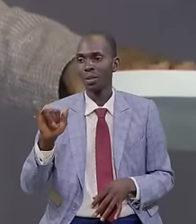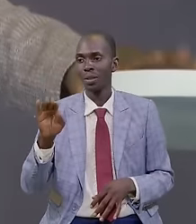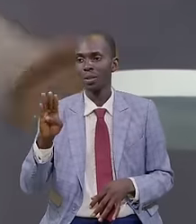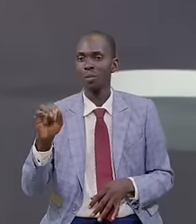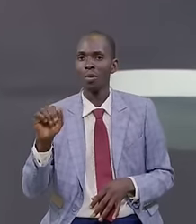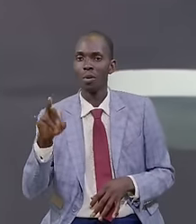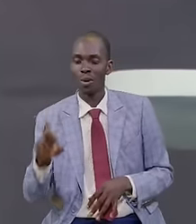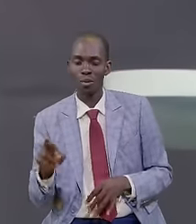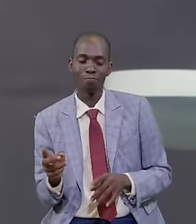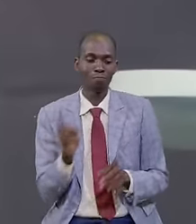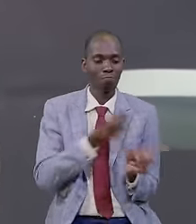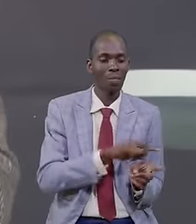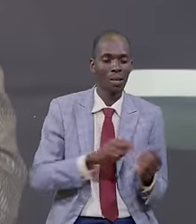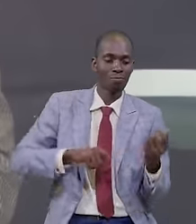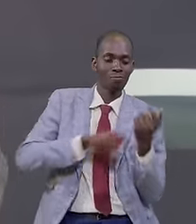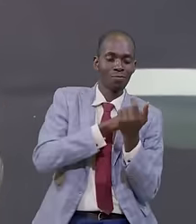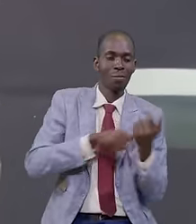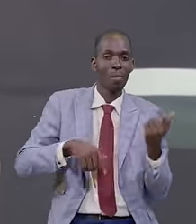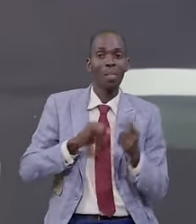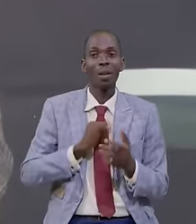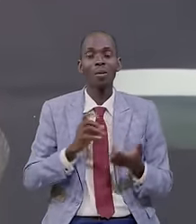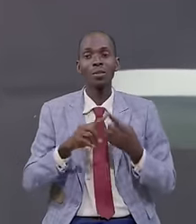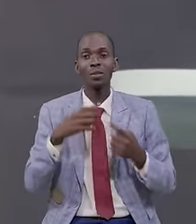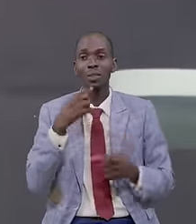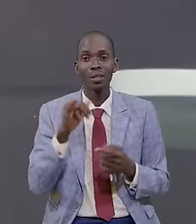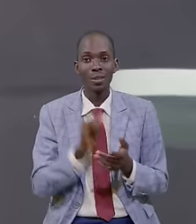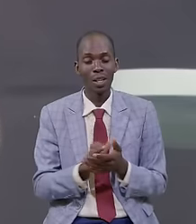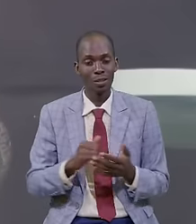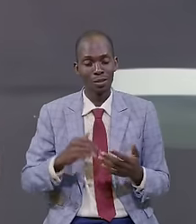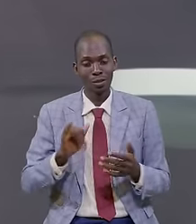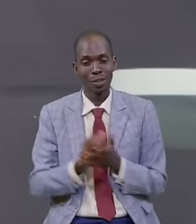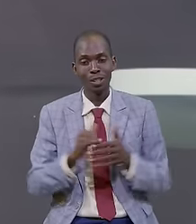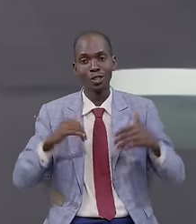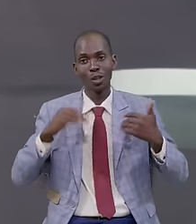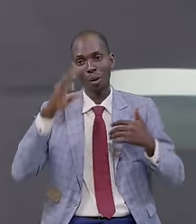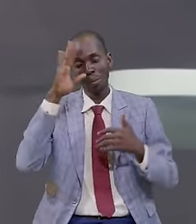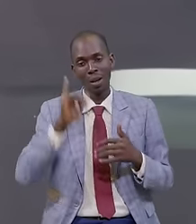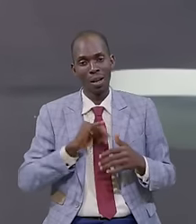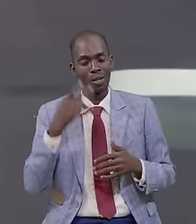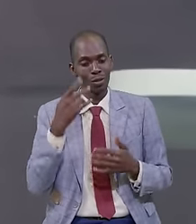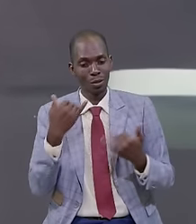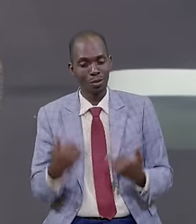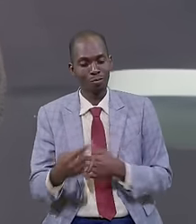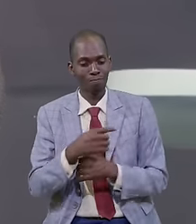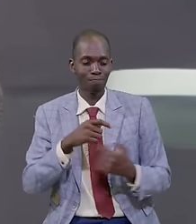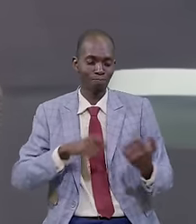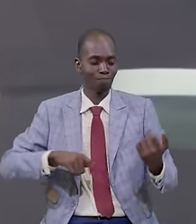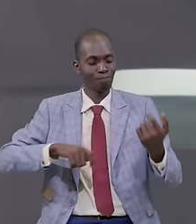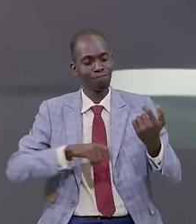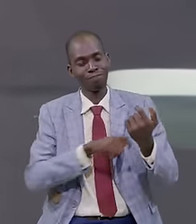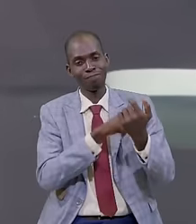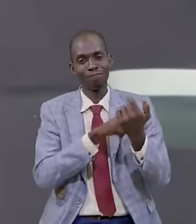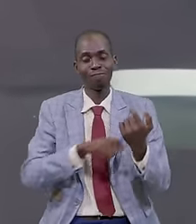I want to tell you, the young man I saw here today playing a